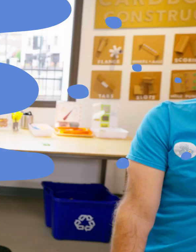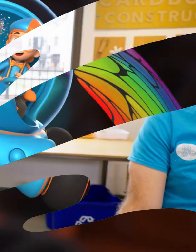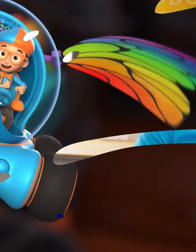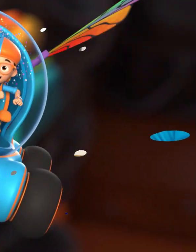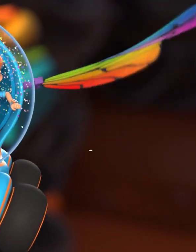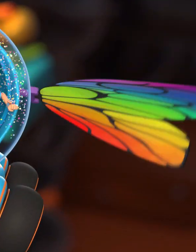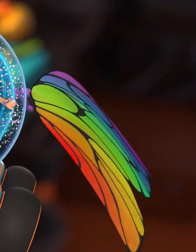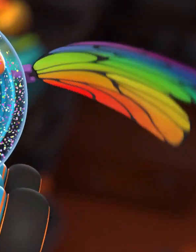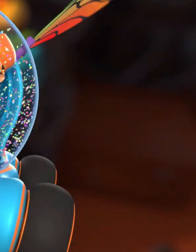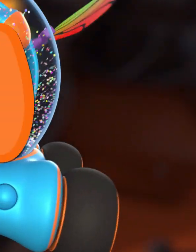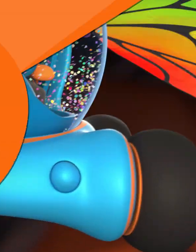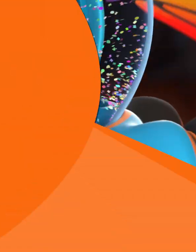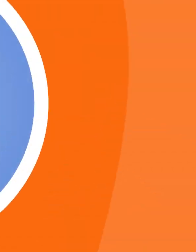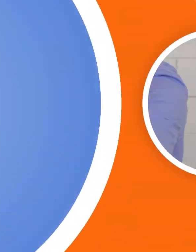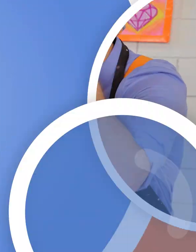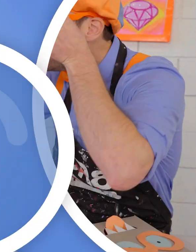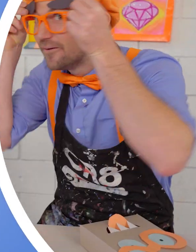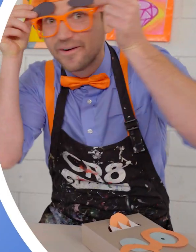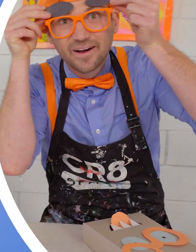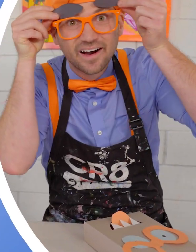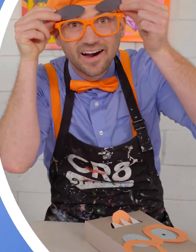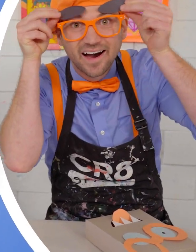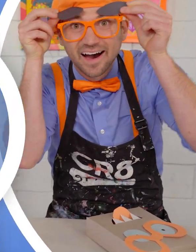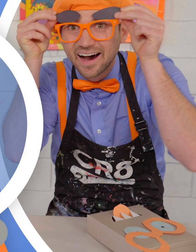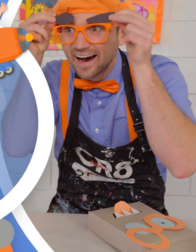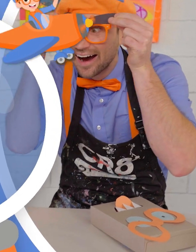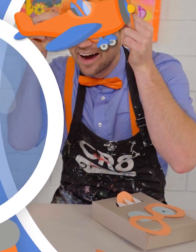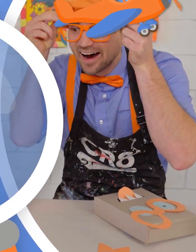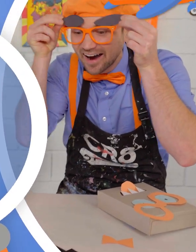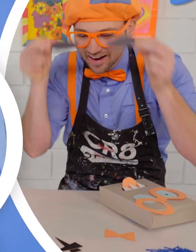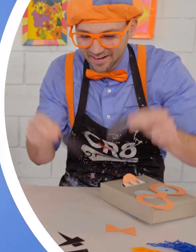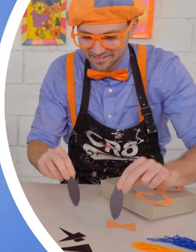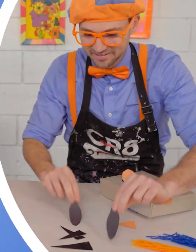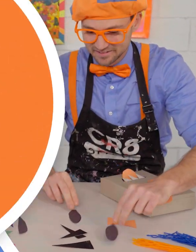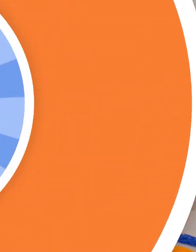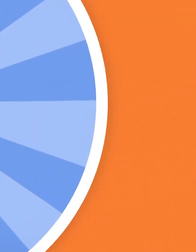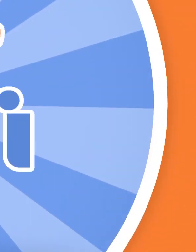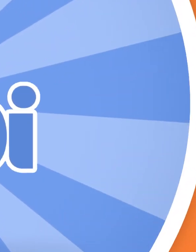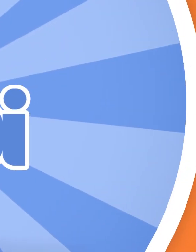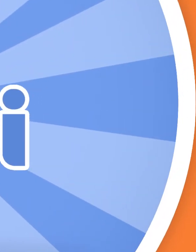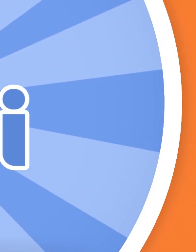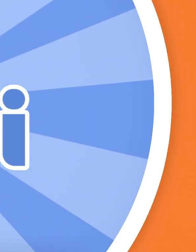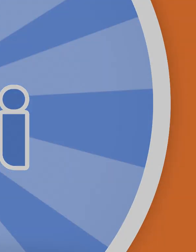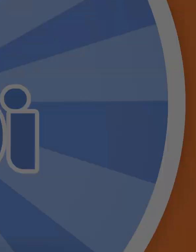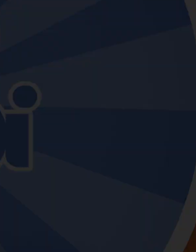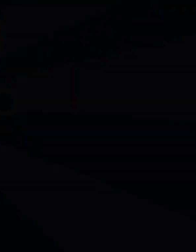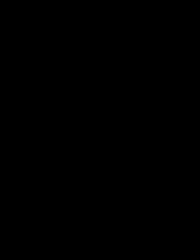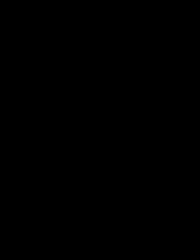So much to learn about. It'll make you want to shout.